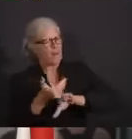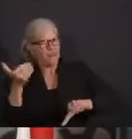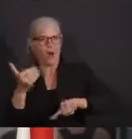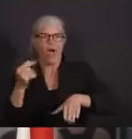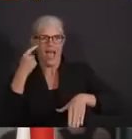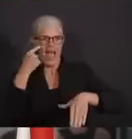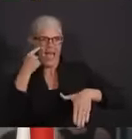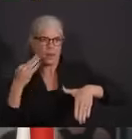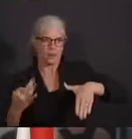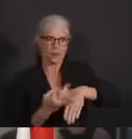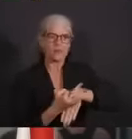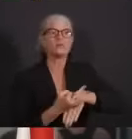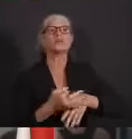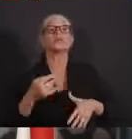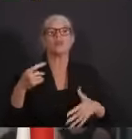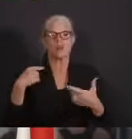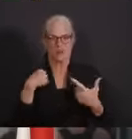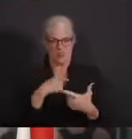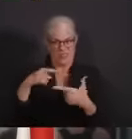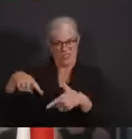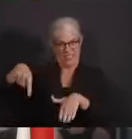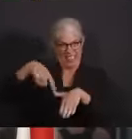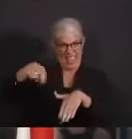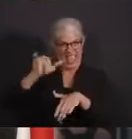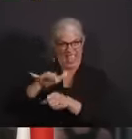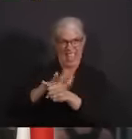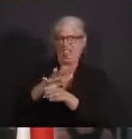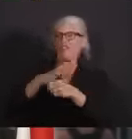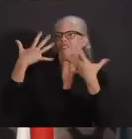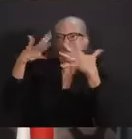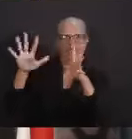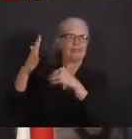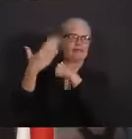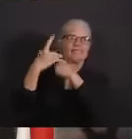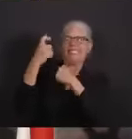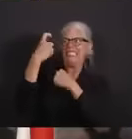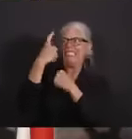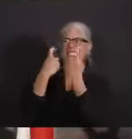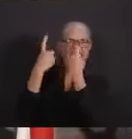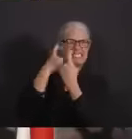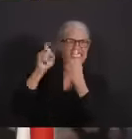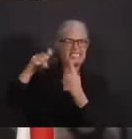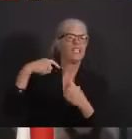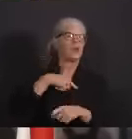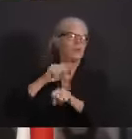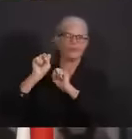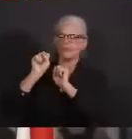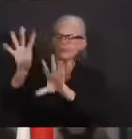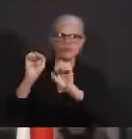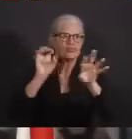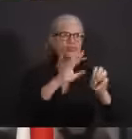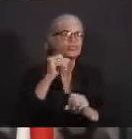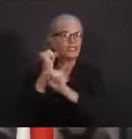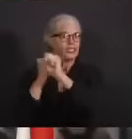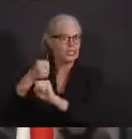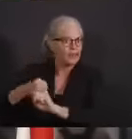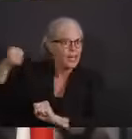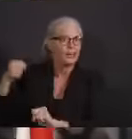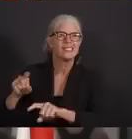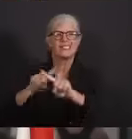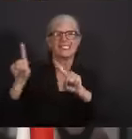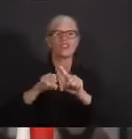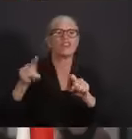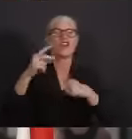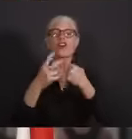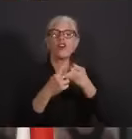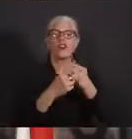2,000 missions. Generators were sent to shelters. We have massive amounts of fuel reserves that are